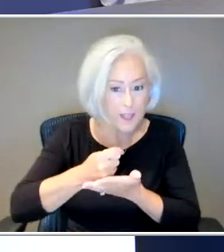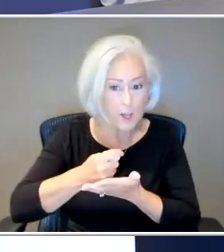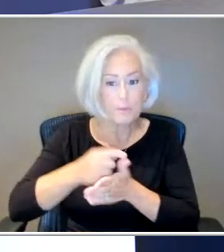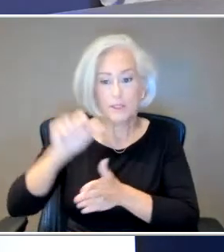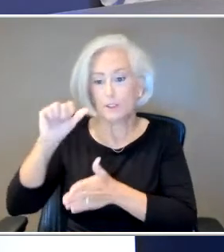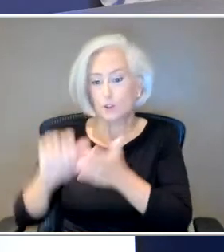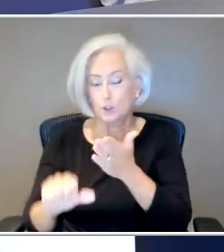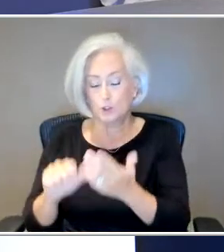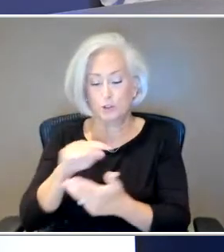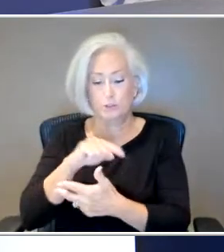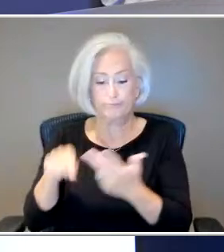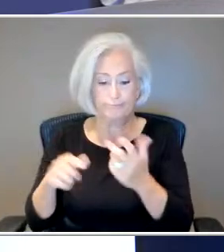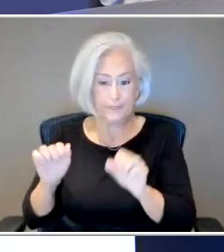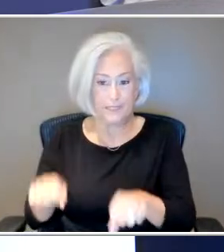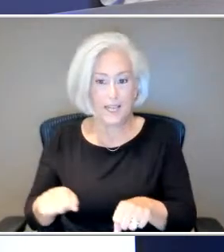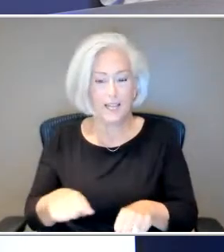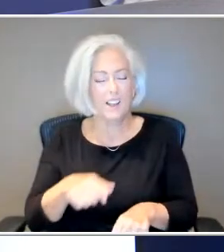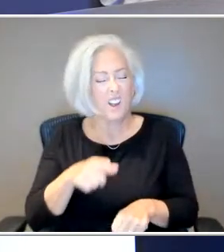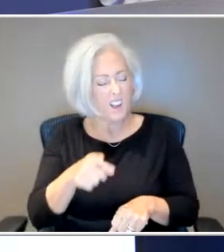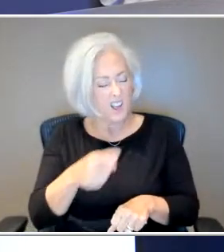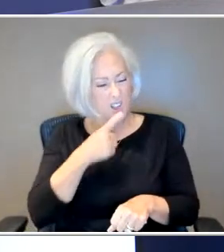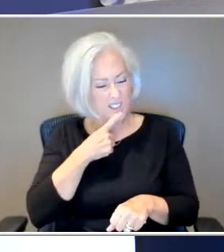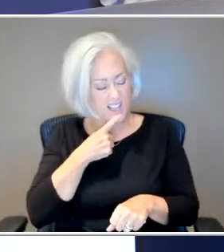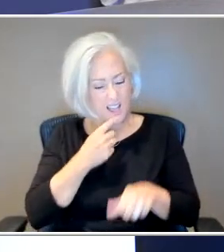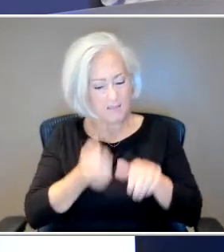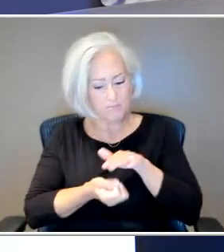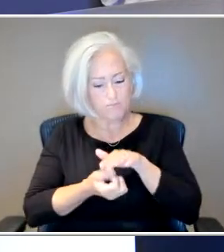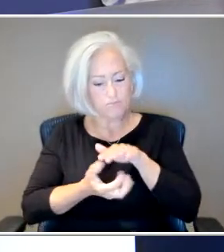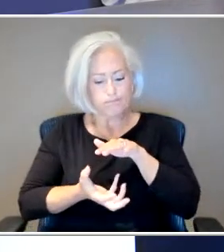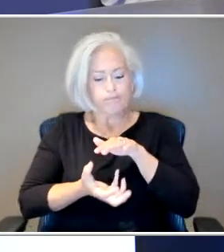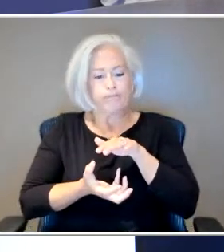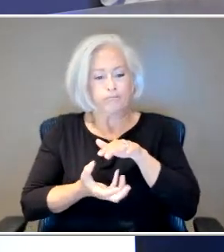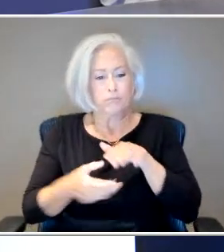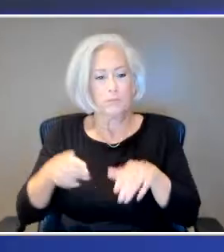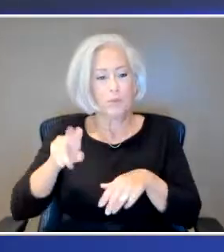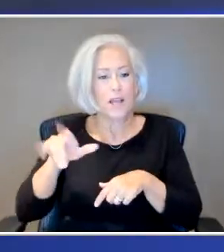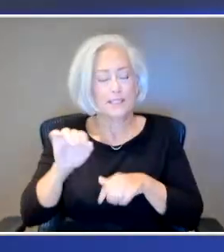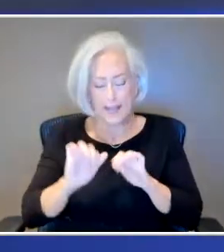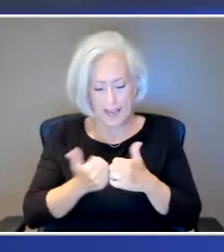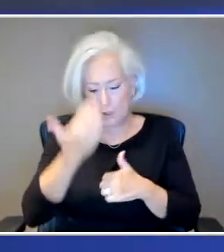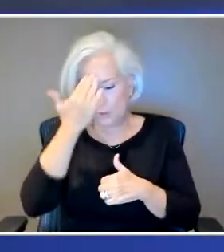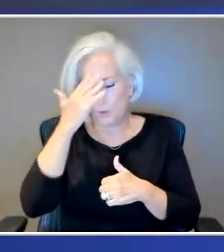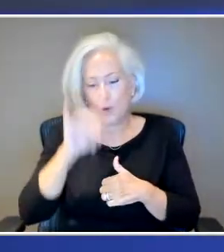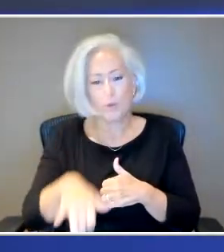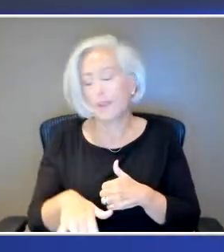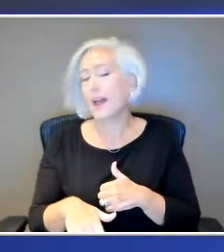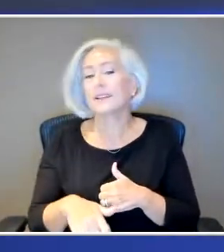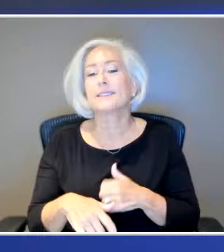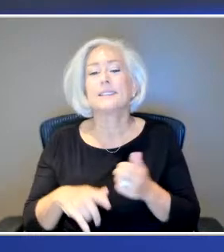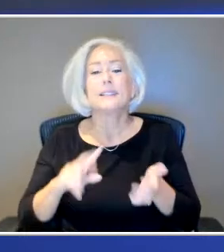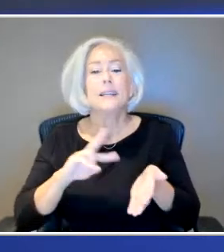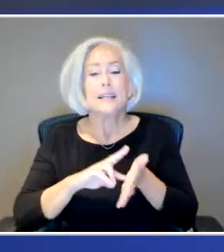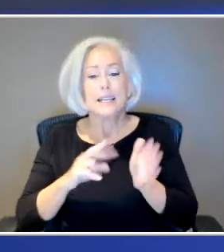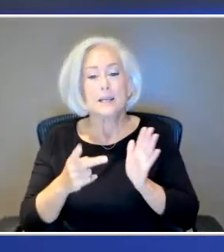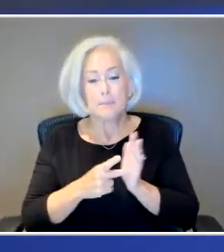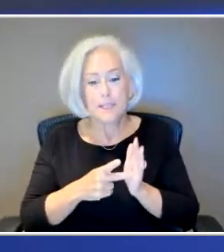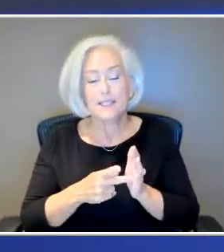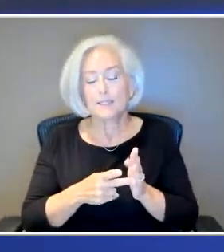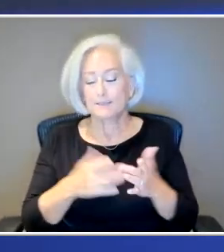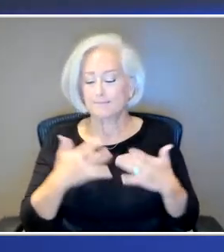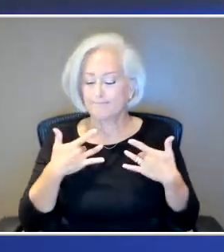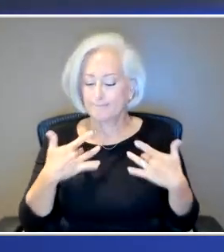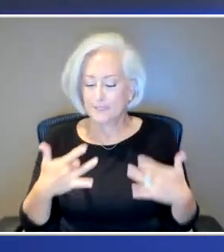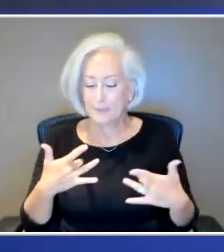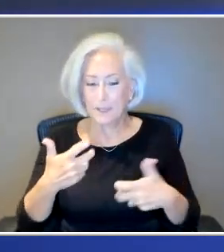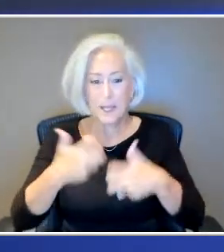ask you, when you say you have a swollen prostate, how do you know it's swollen? Well, typically what that's referring to is urinary symptoms or